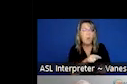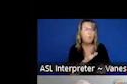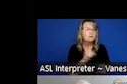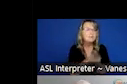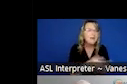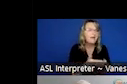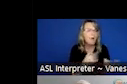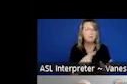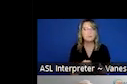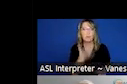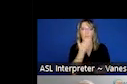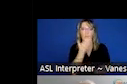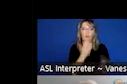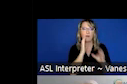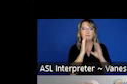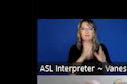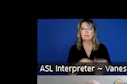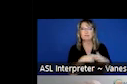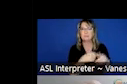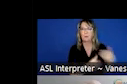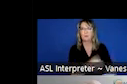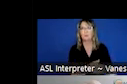think about it that way. All right, next slide.